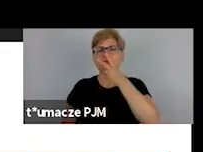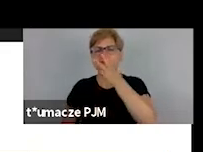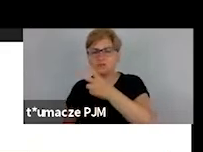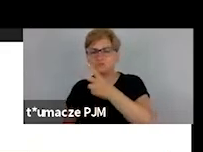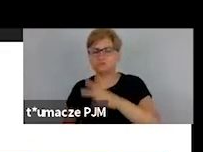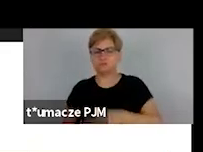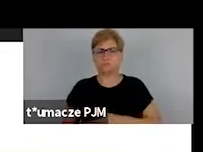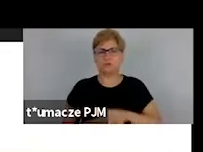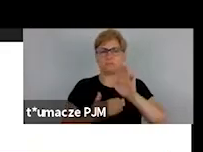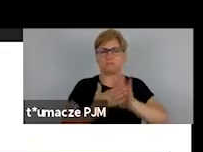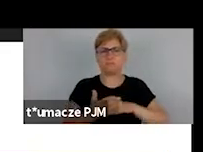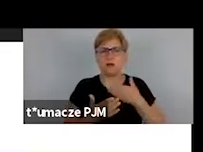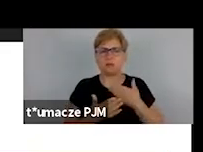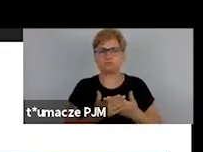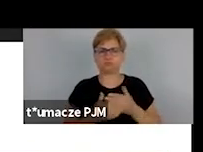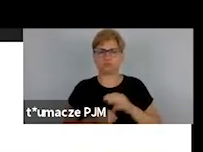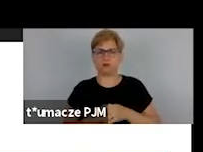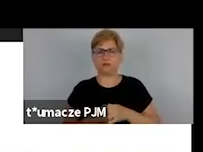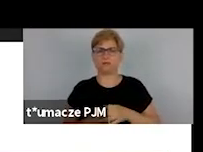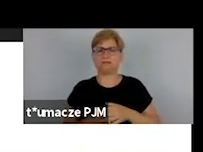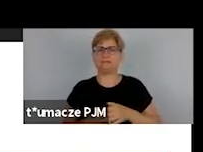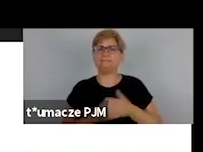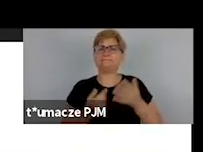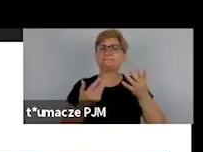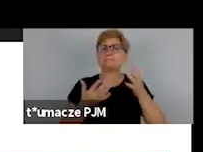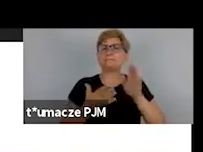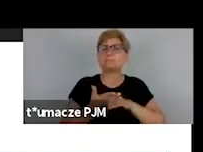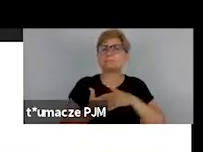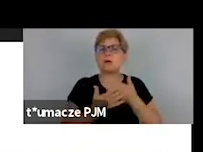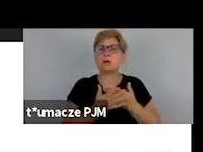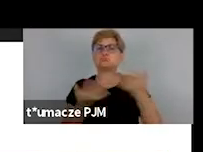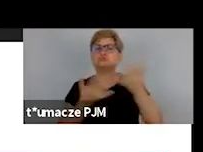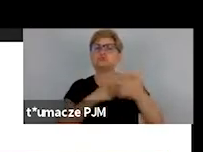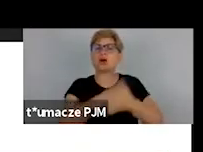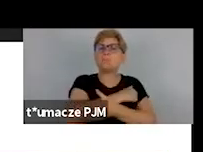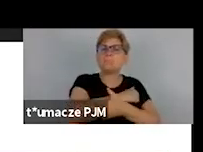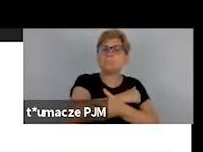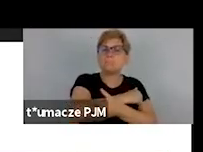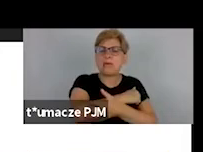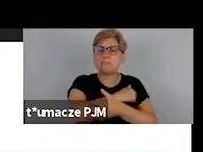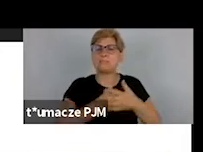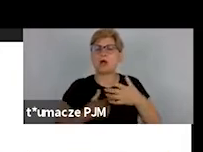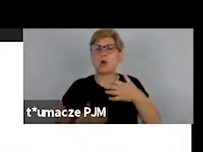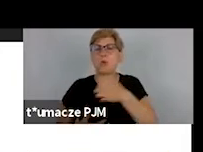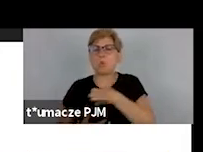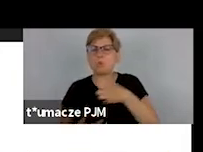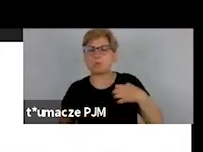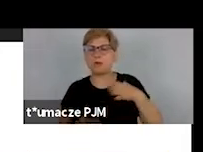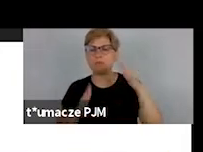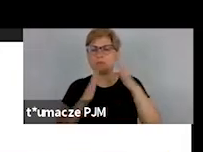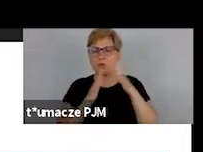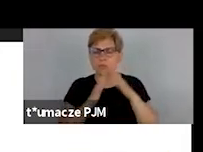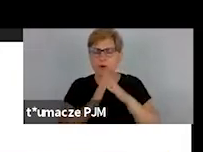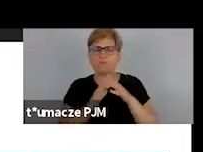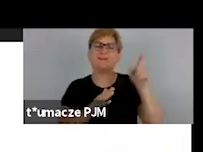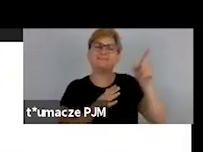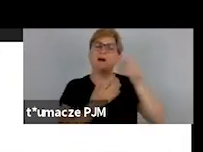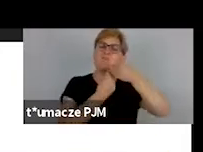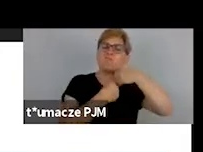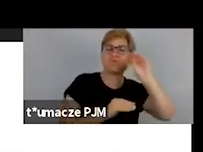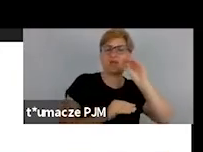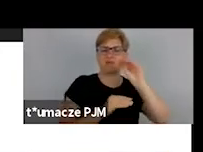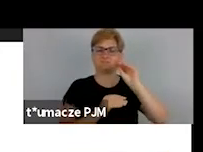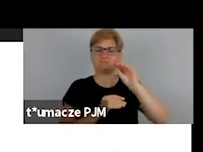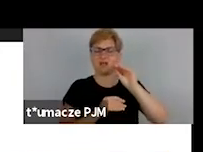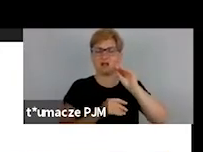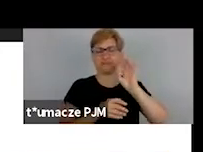violence against women. People who had insufficient family resources to take care of themselves,